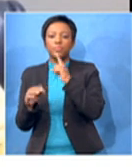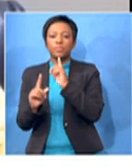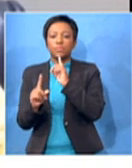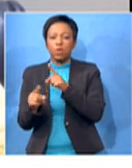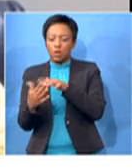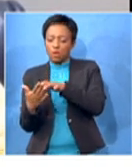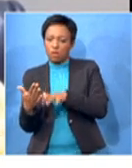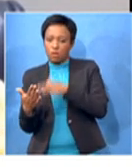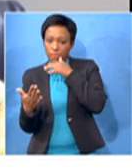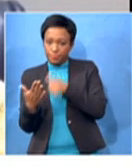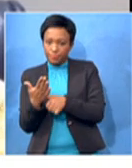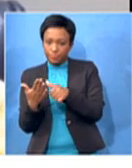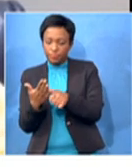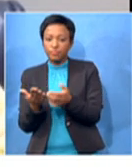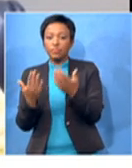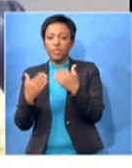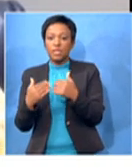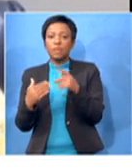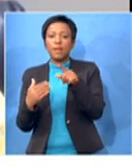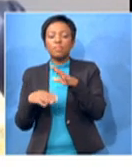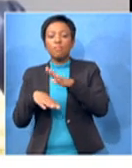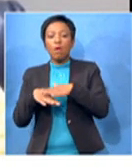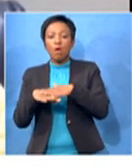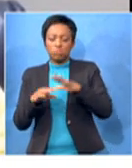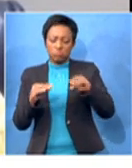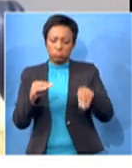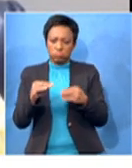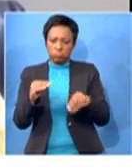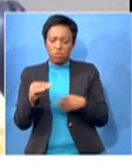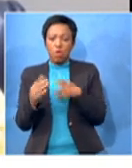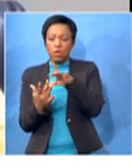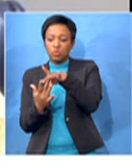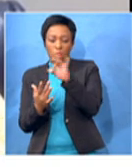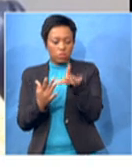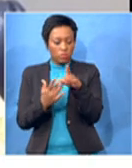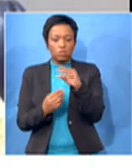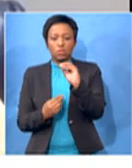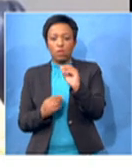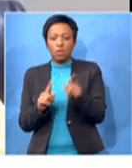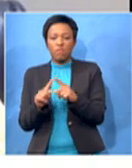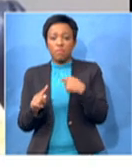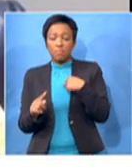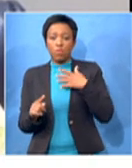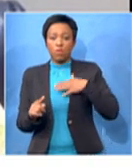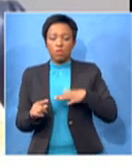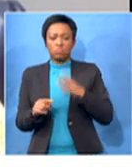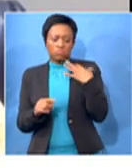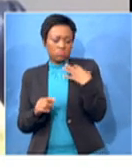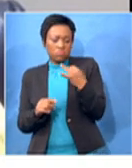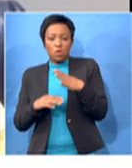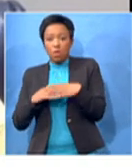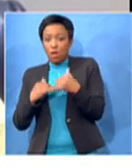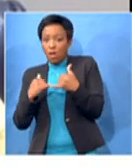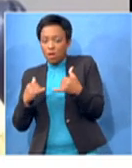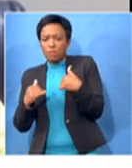There has to be additional features given and choices given to all of us. If I want to apply online, I can if I have the